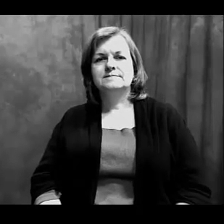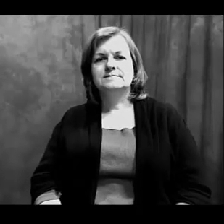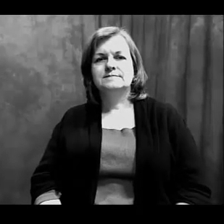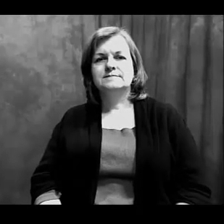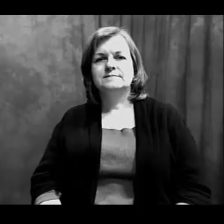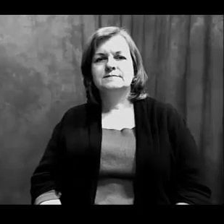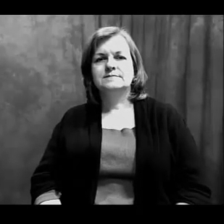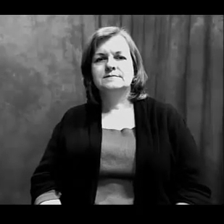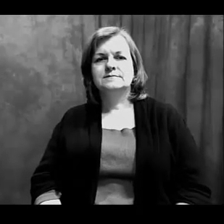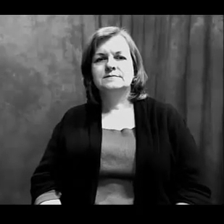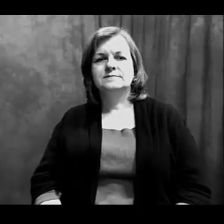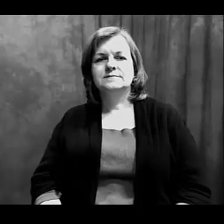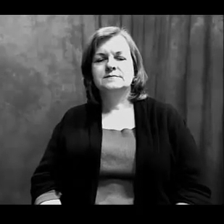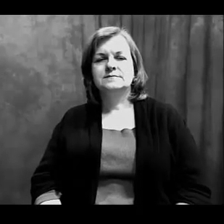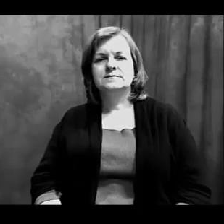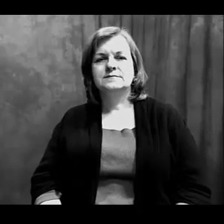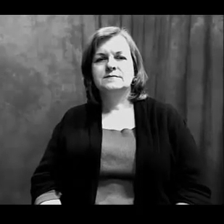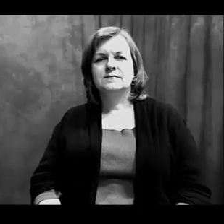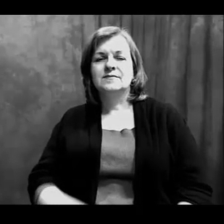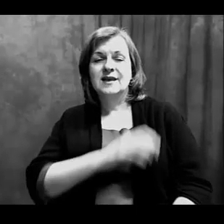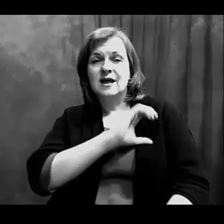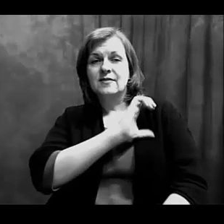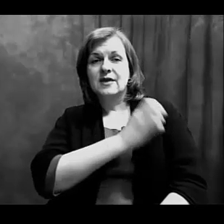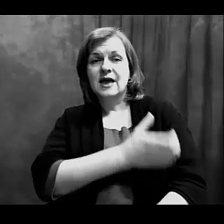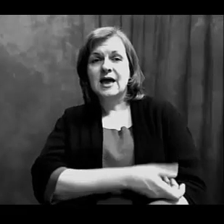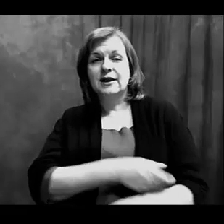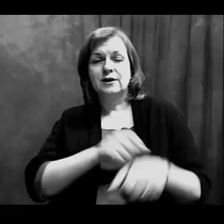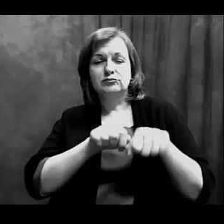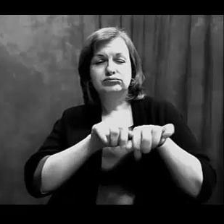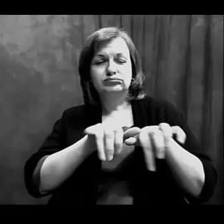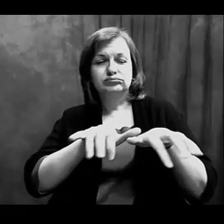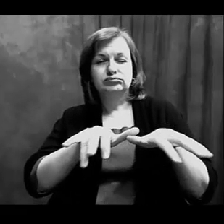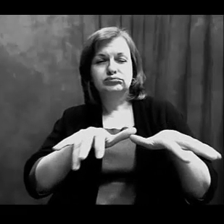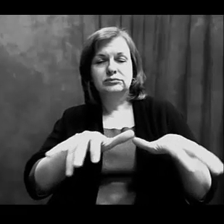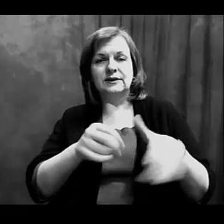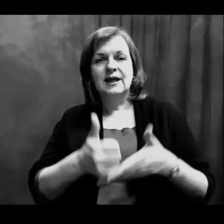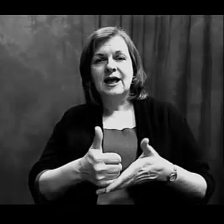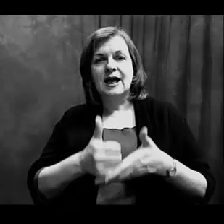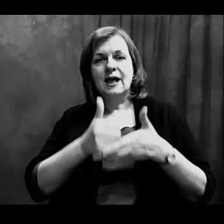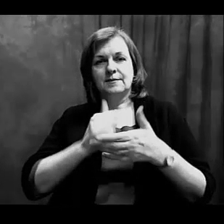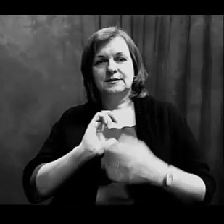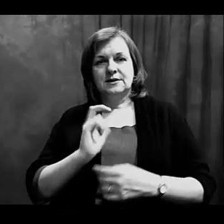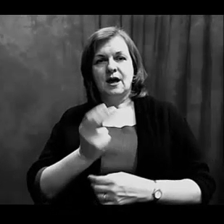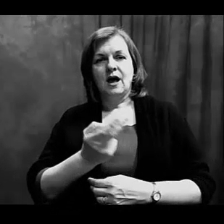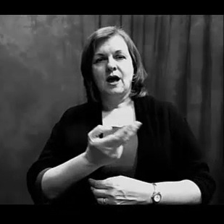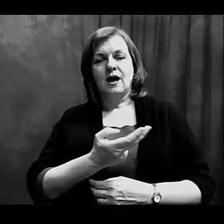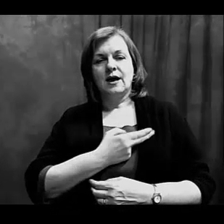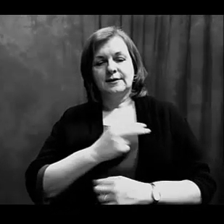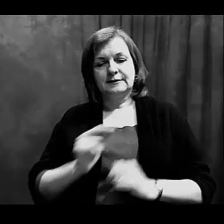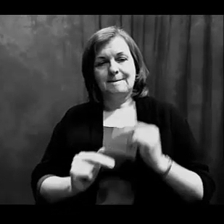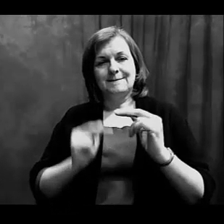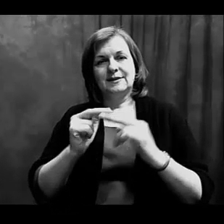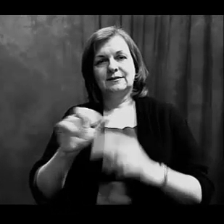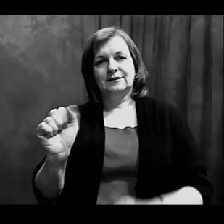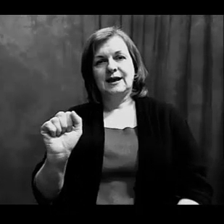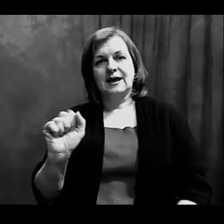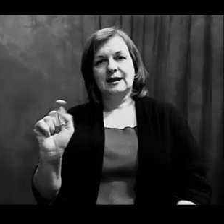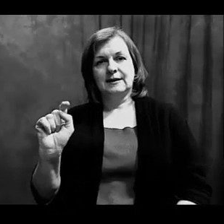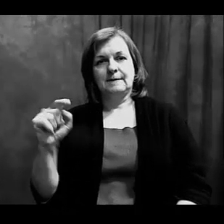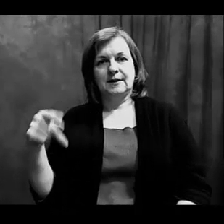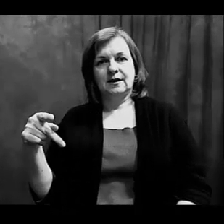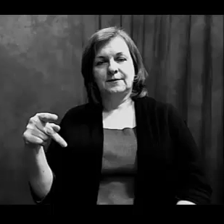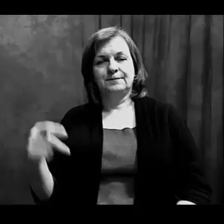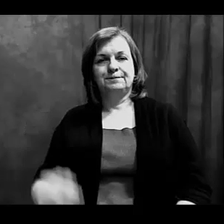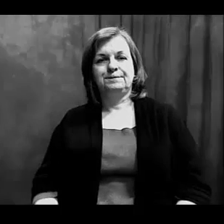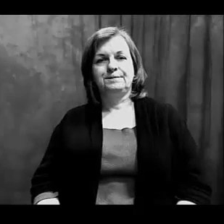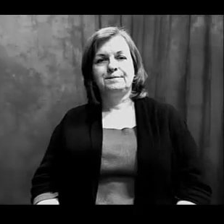And we're looking at that release of energy to actually help us build